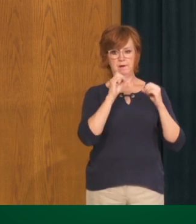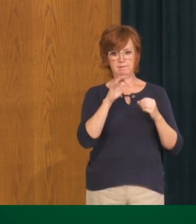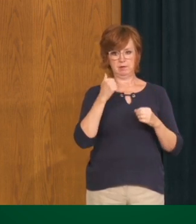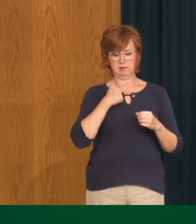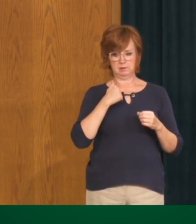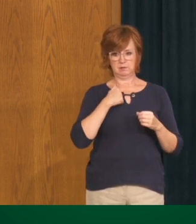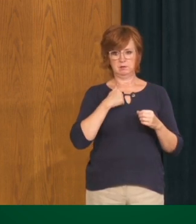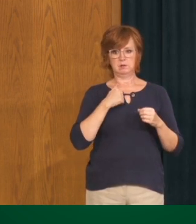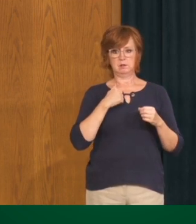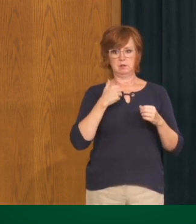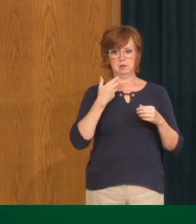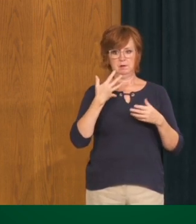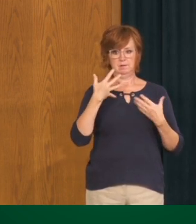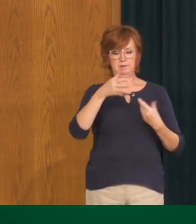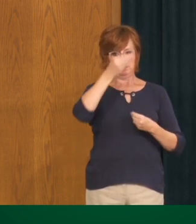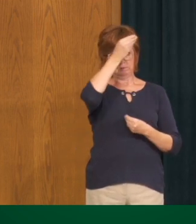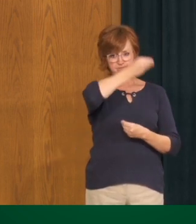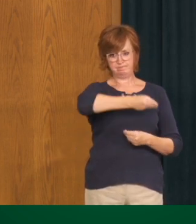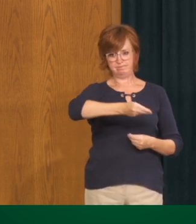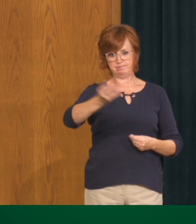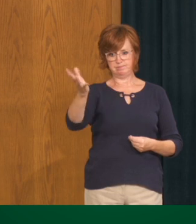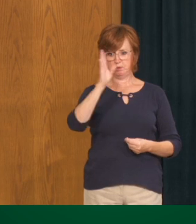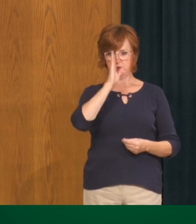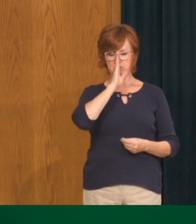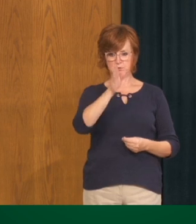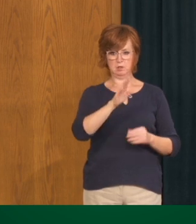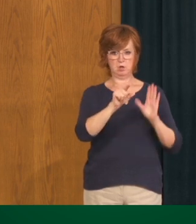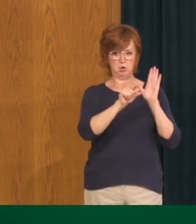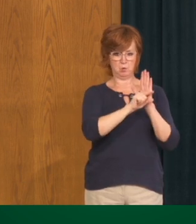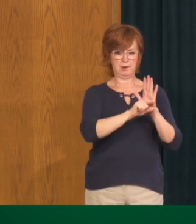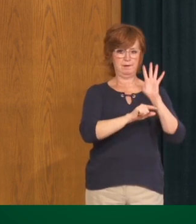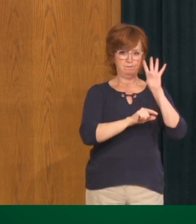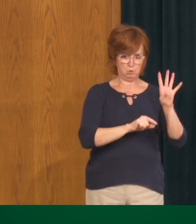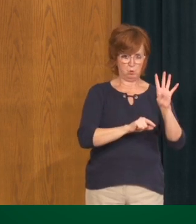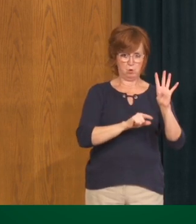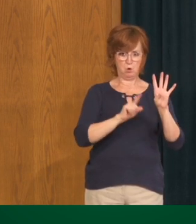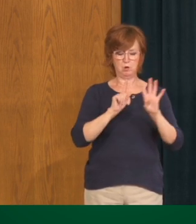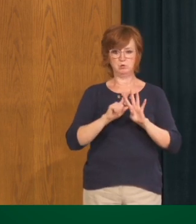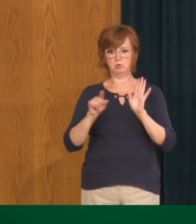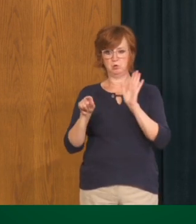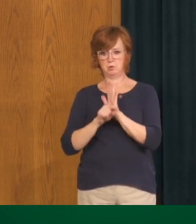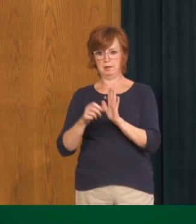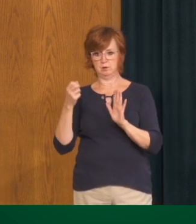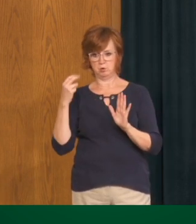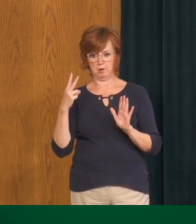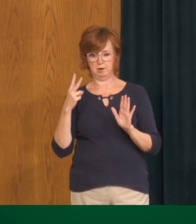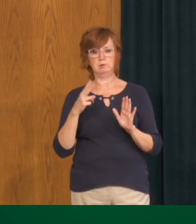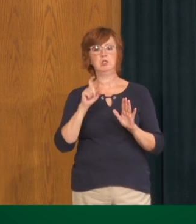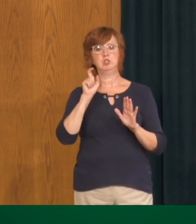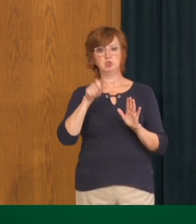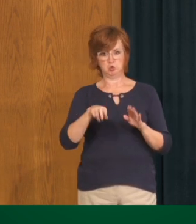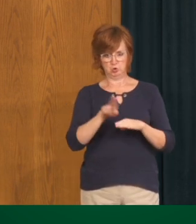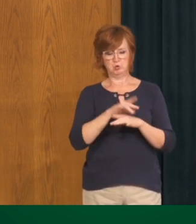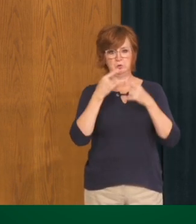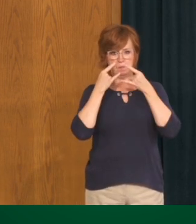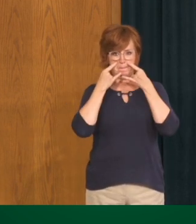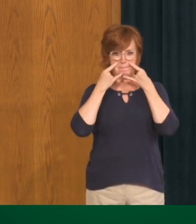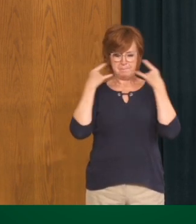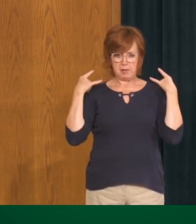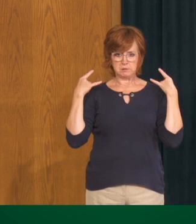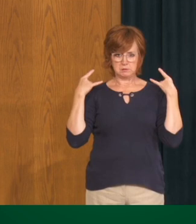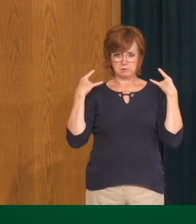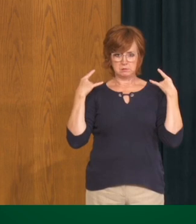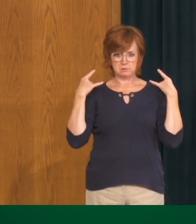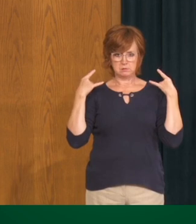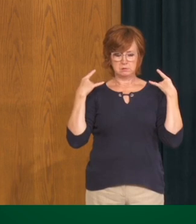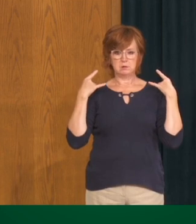quite bluntly, which is grades 4 to 12 wear a non-medical mask when you can't physically distance.